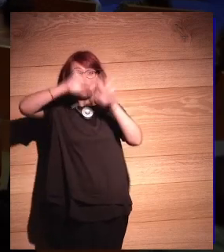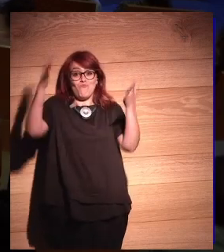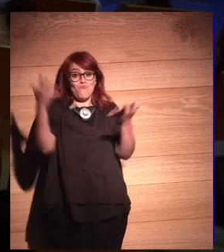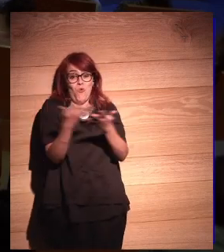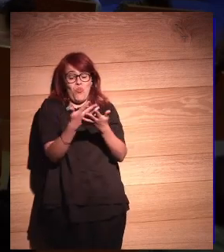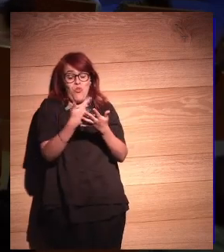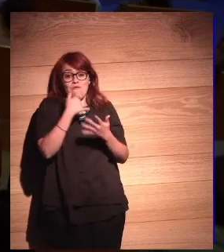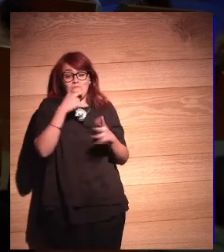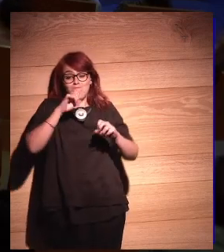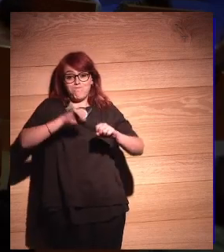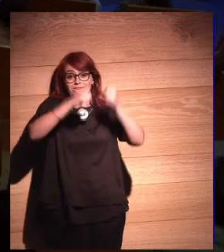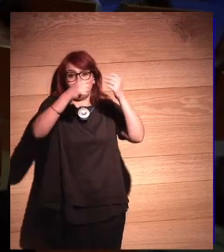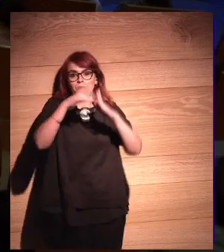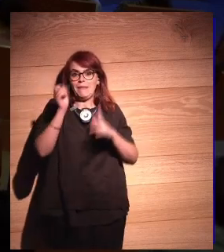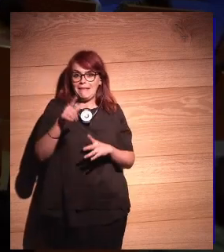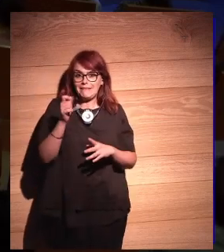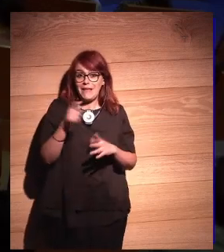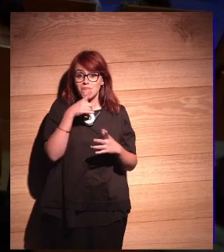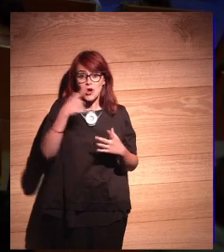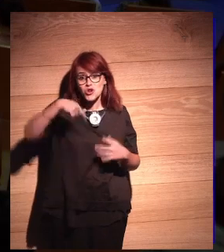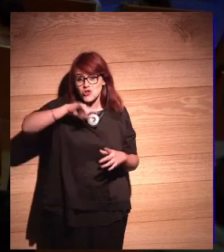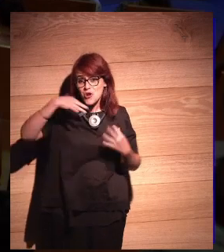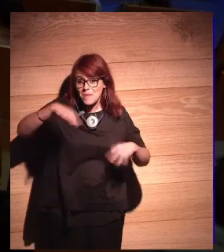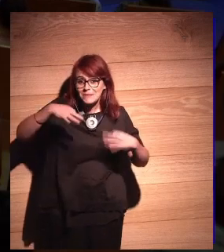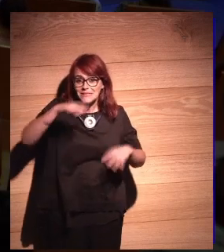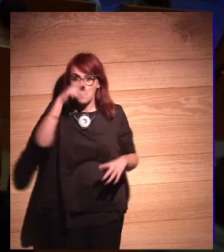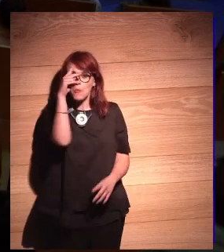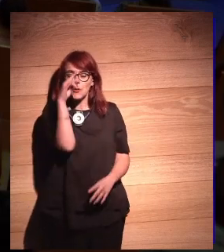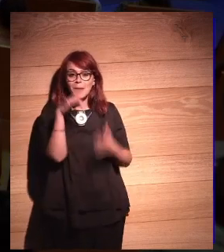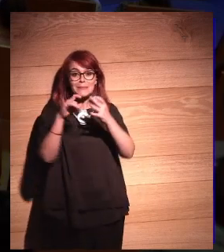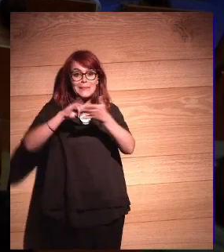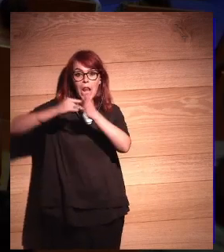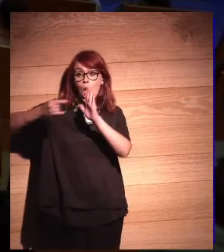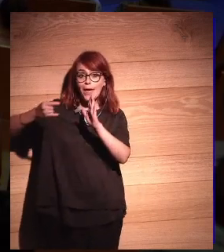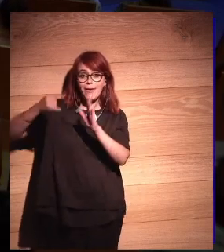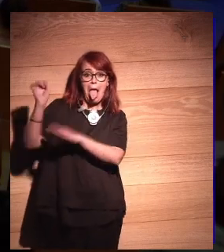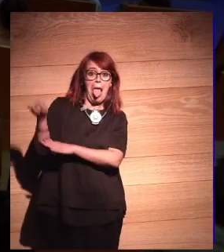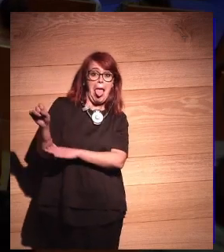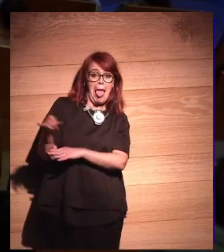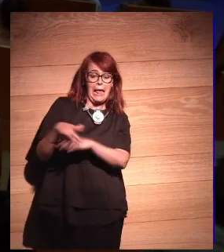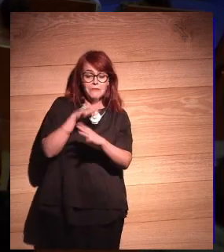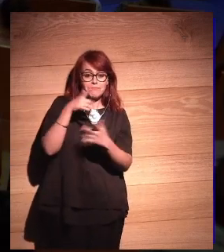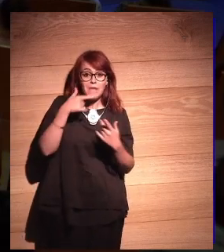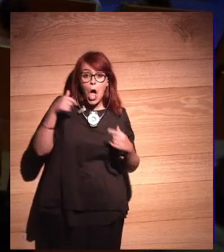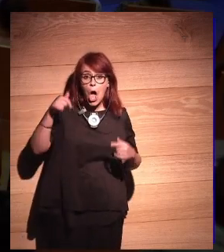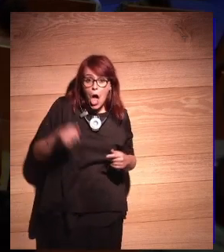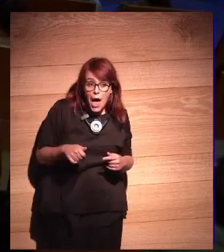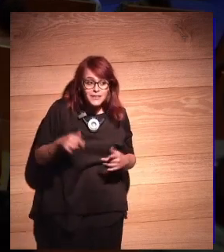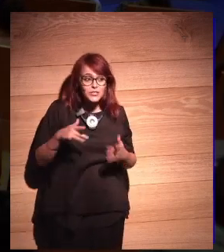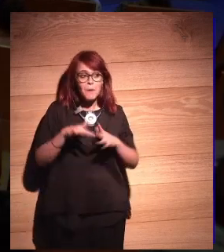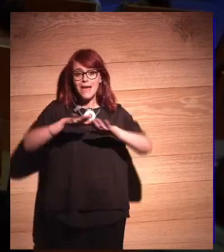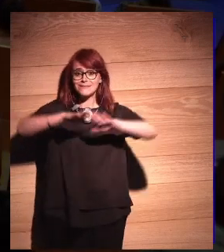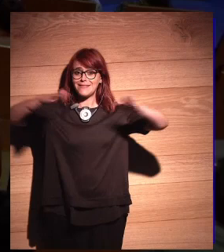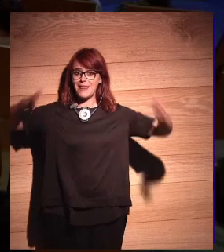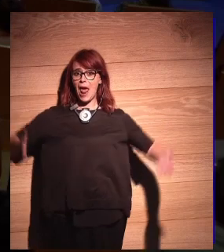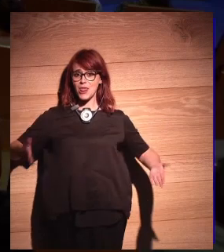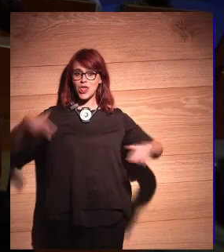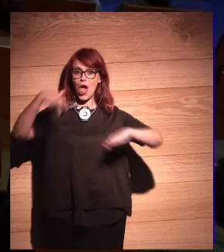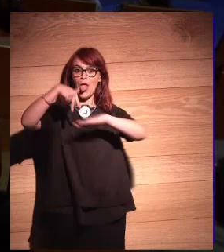about the technology at all, because I do really think it's about the art and about the music and the expression and the feeling and the